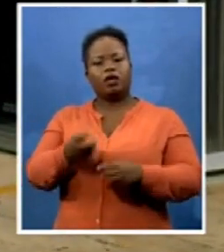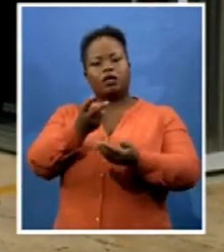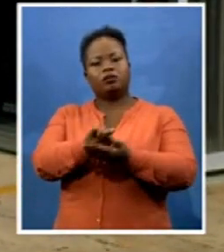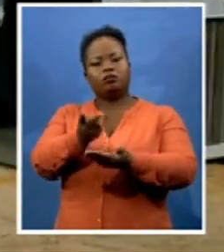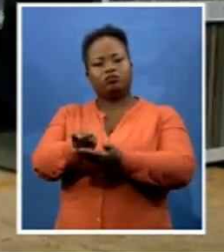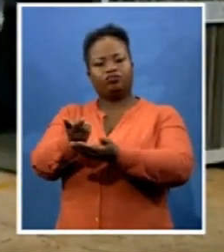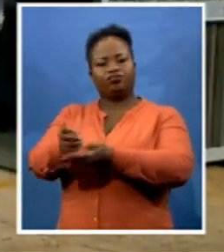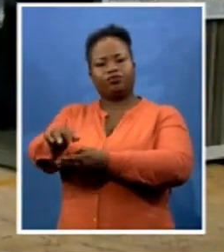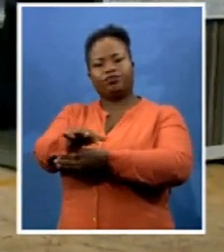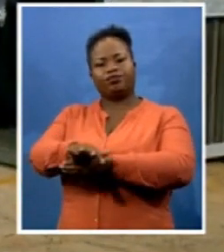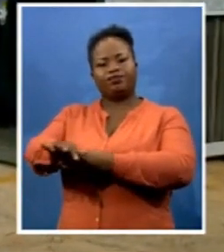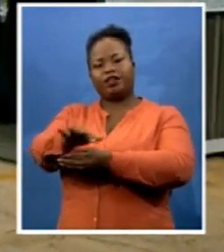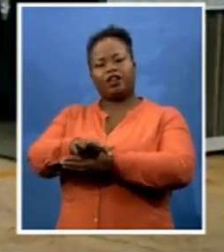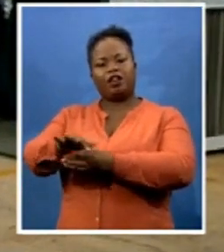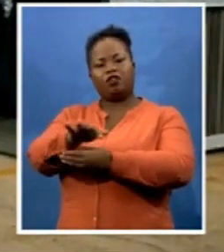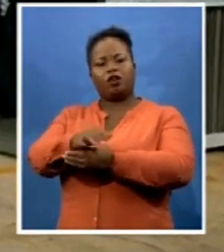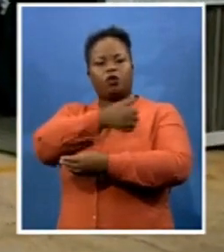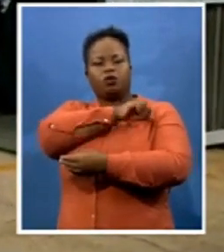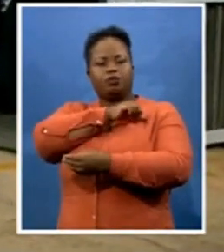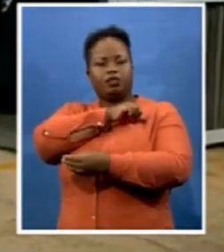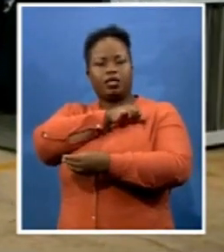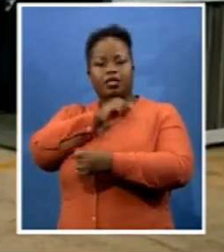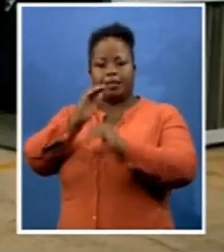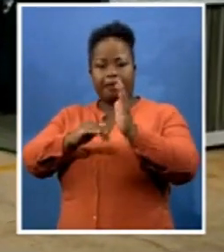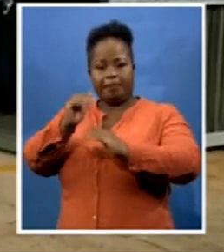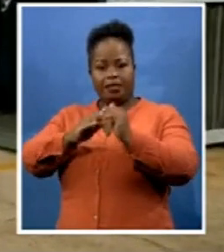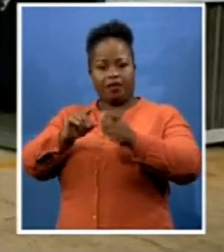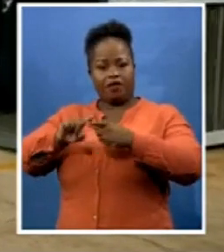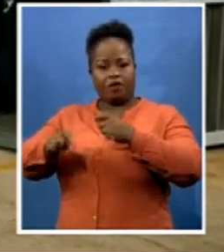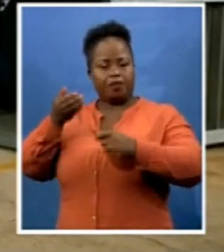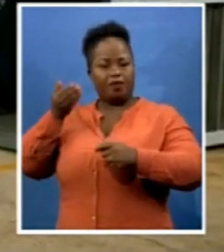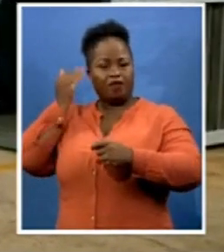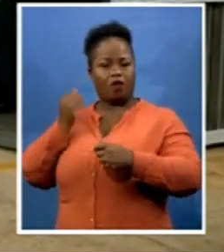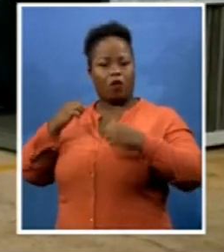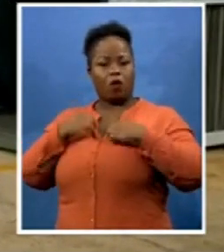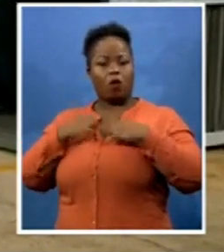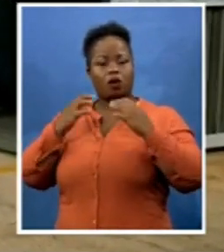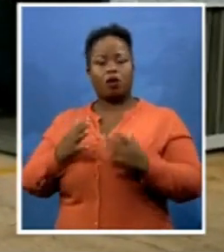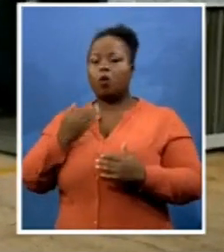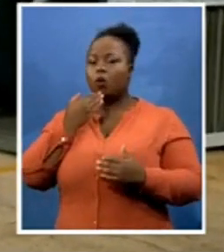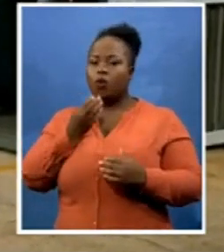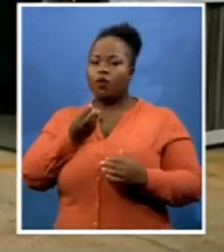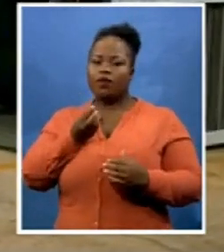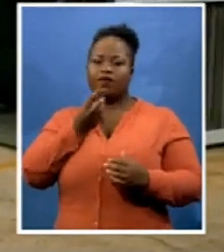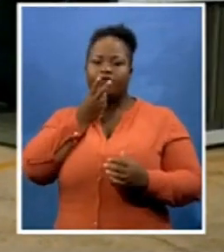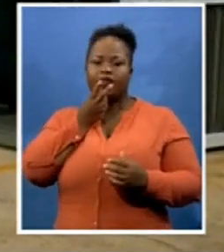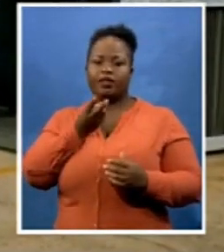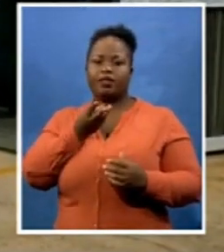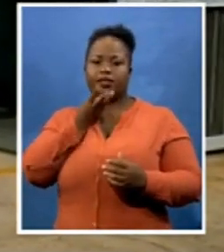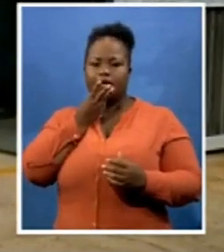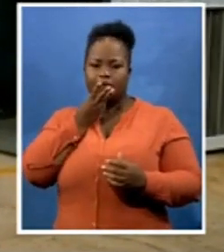has been donated by VW. Now this specific building is going to be a field hospital, like I said, that is able to cater